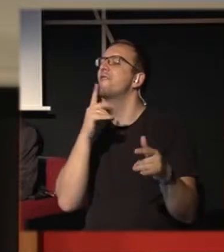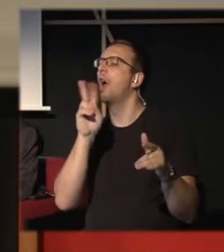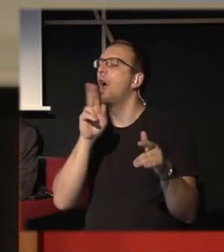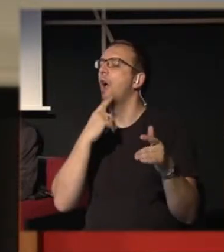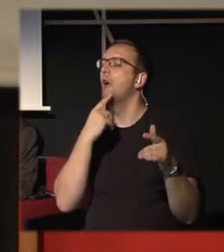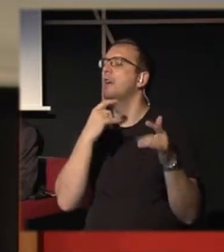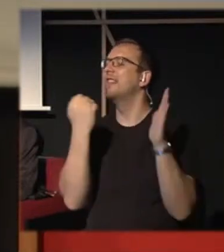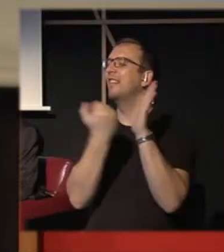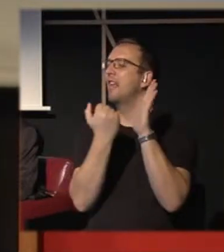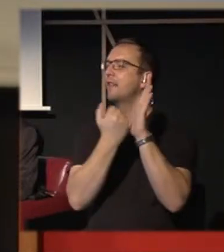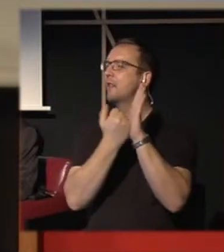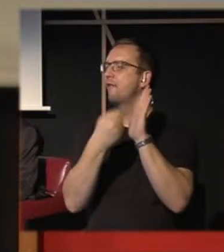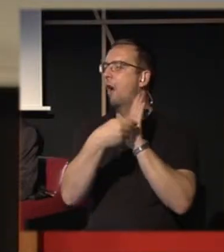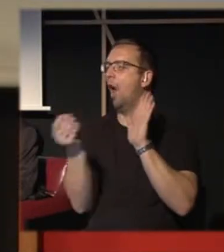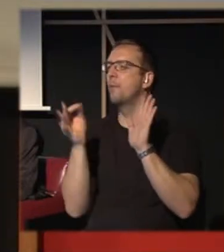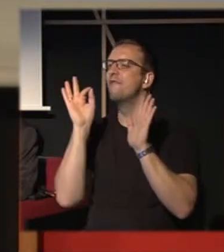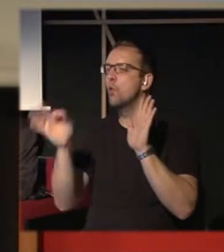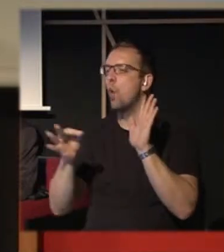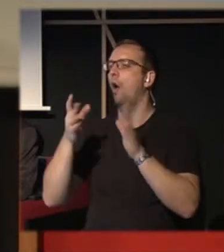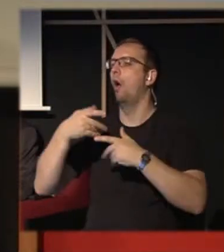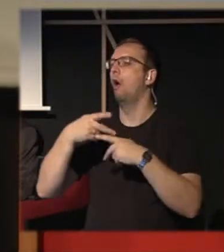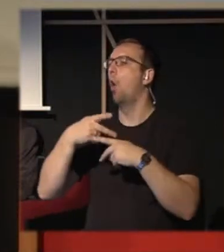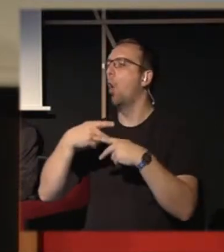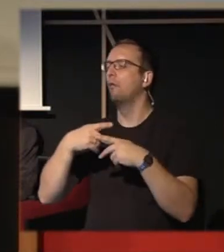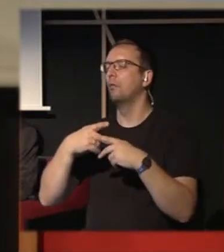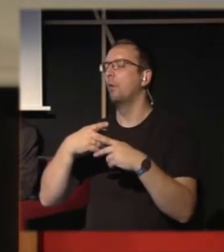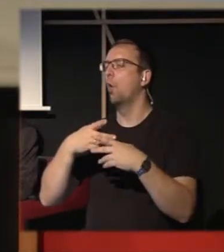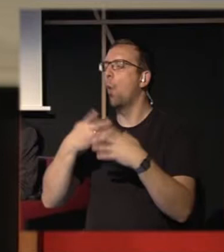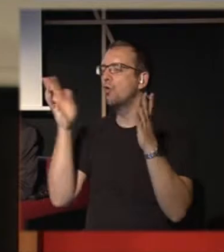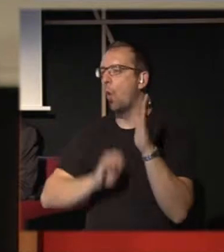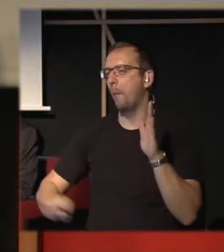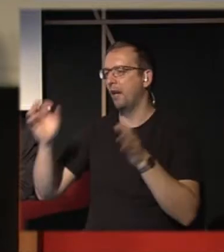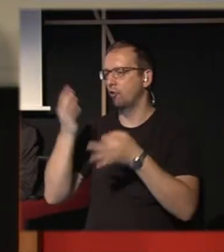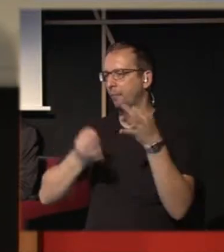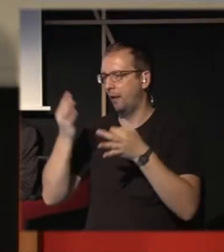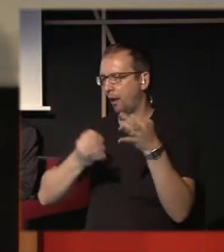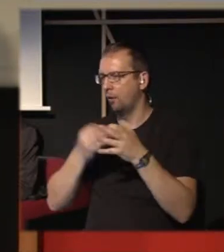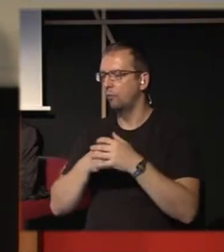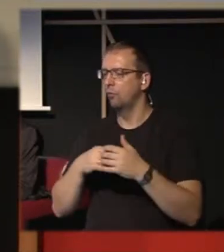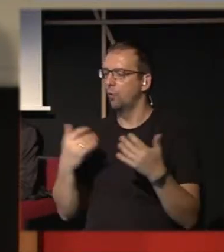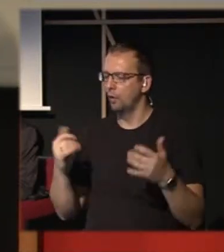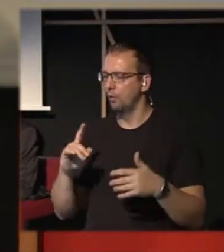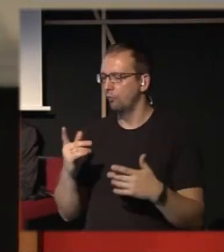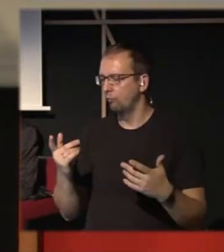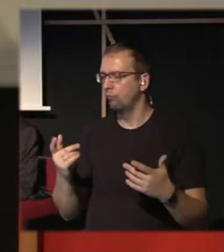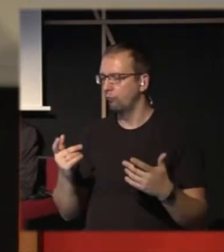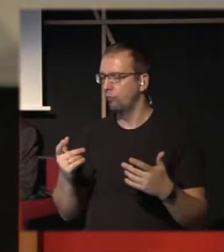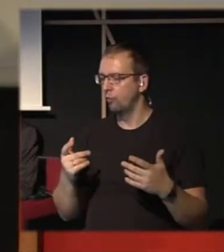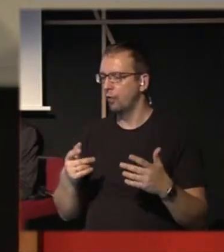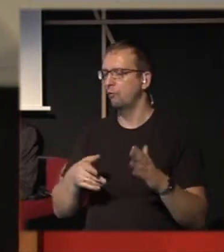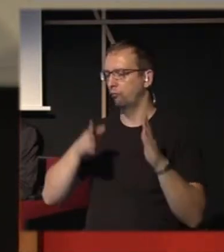the other, club financial control body on any financial fair play related matters. So we're part